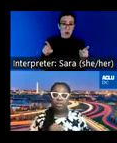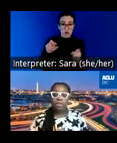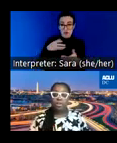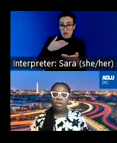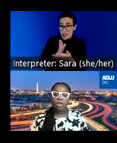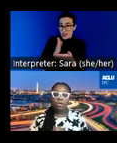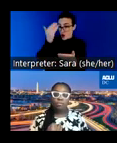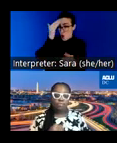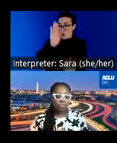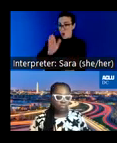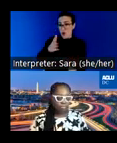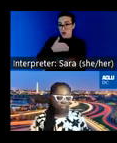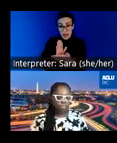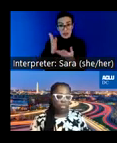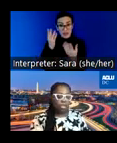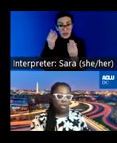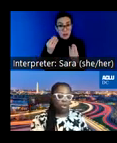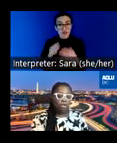with